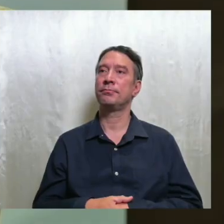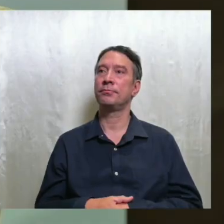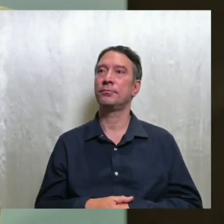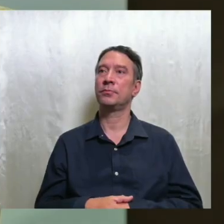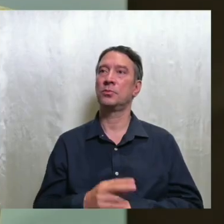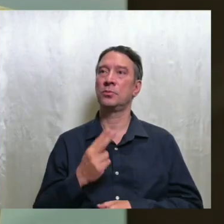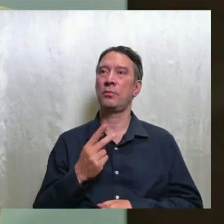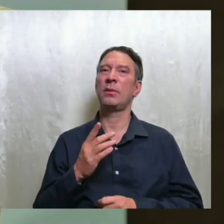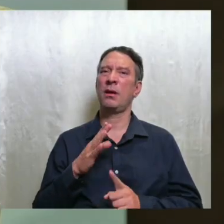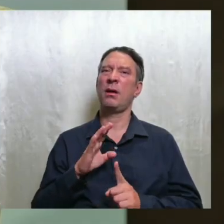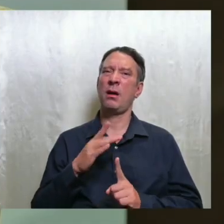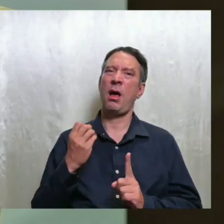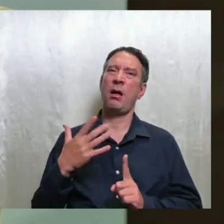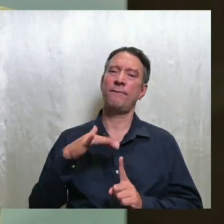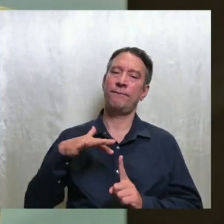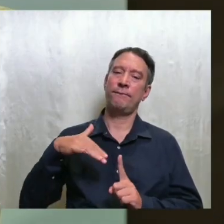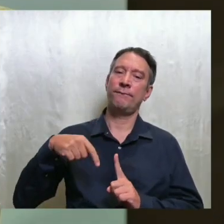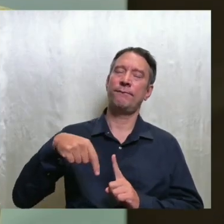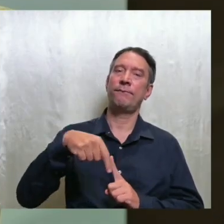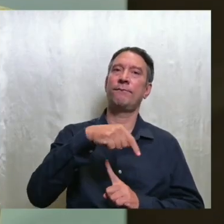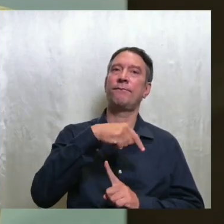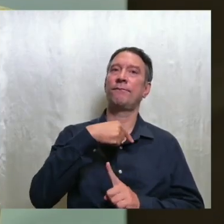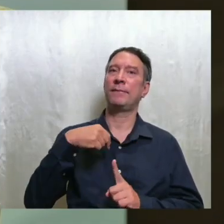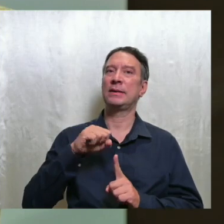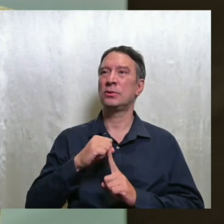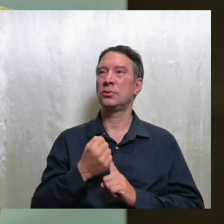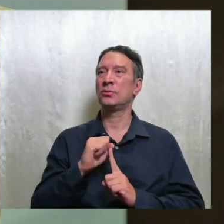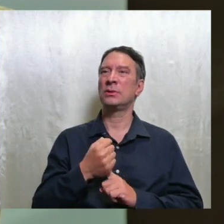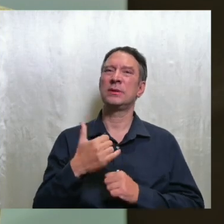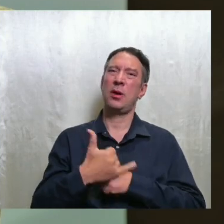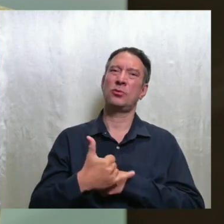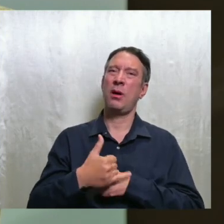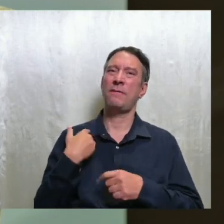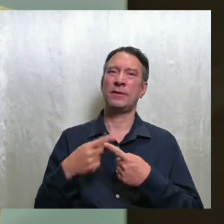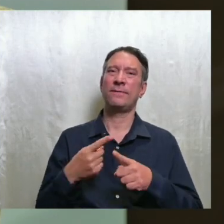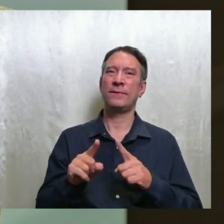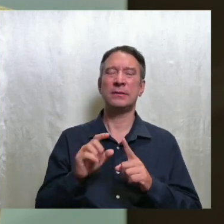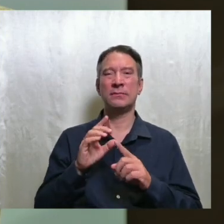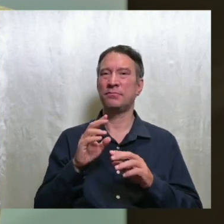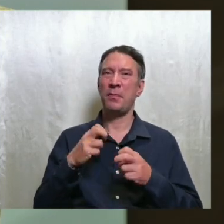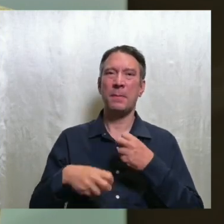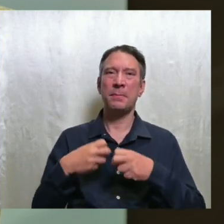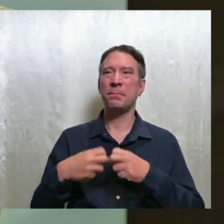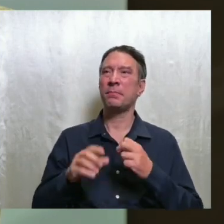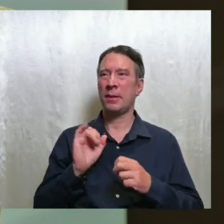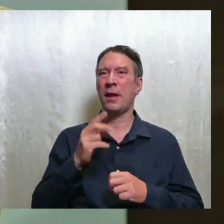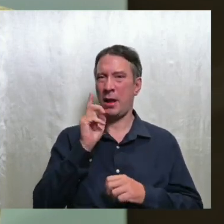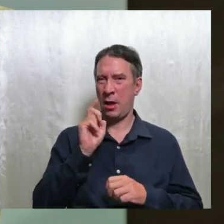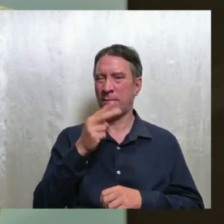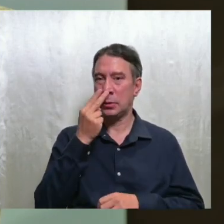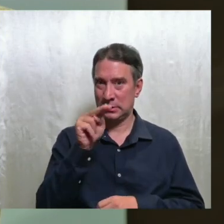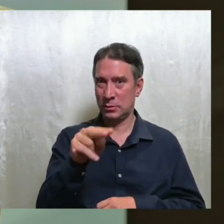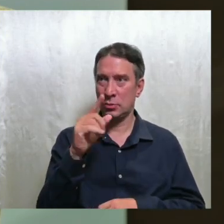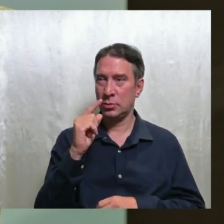you have to maybe see first, what the concerns are in the